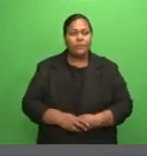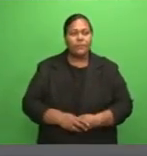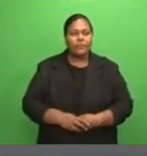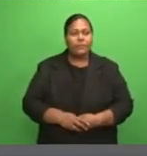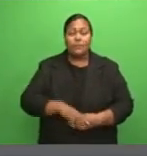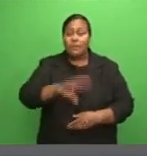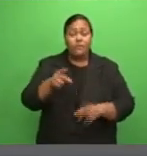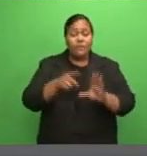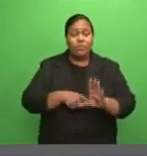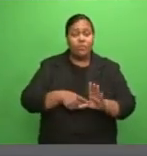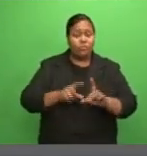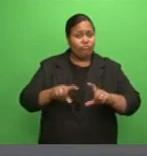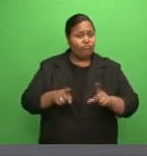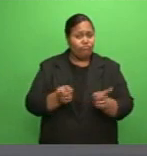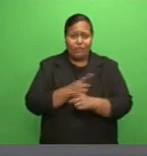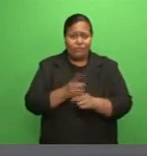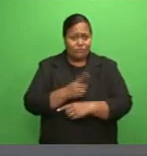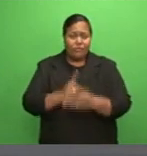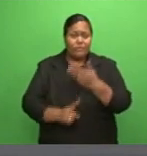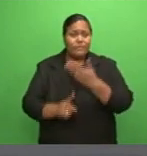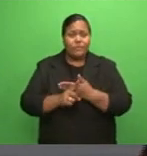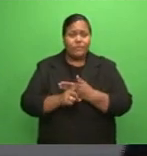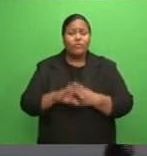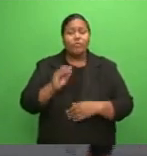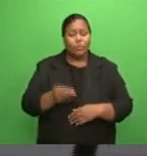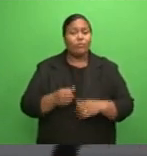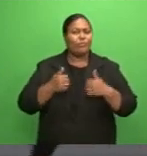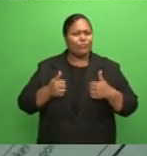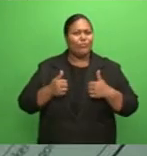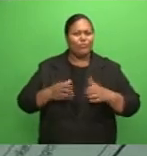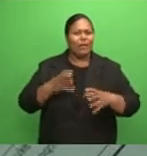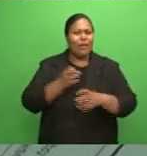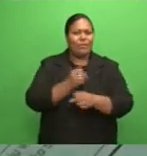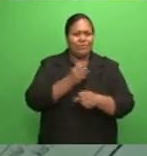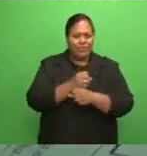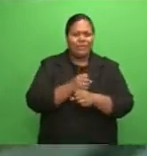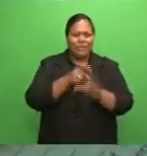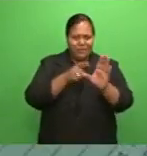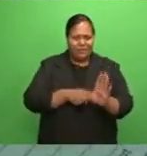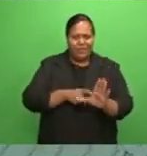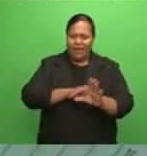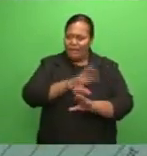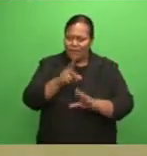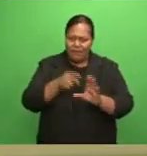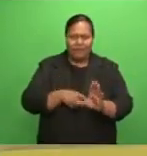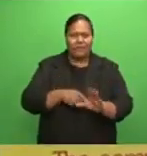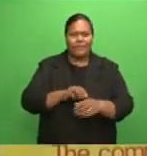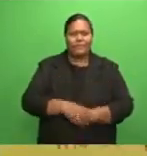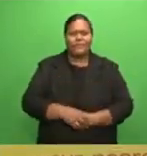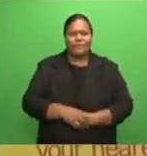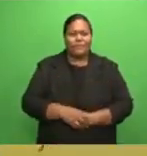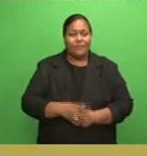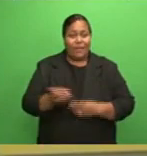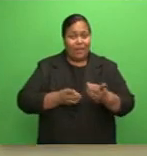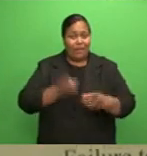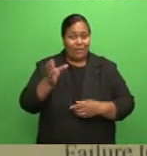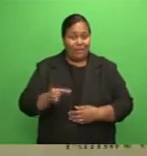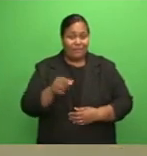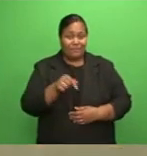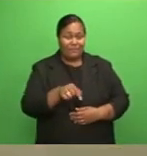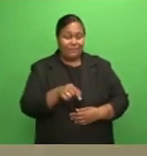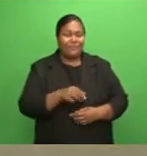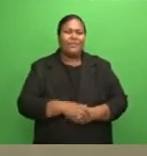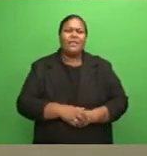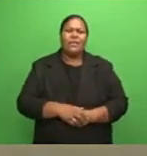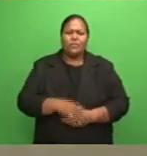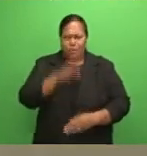lot of changes that happen. And so it's good to update the information annually. Department Director Rupeni Fatiaki says they are hoping to install an